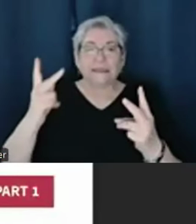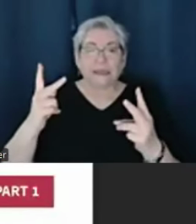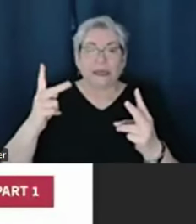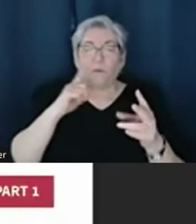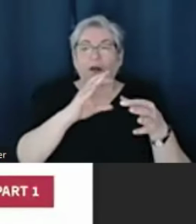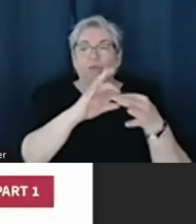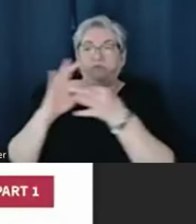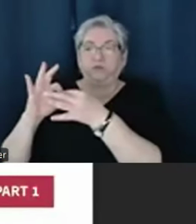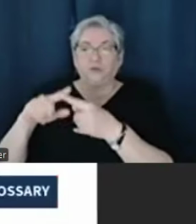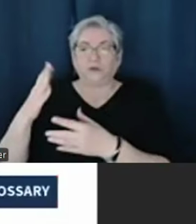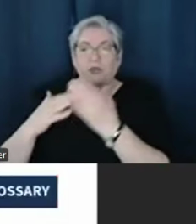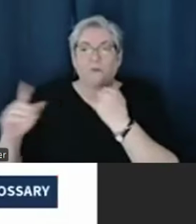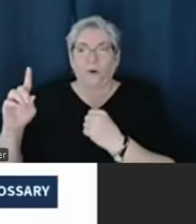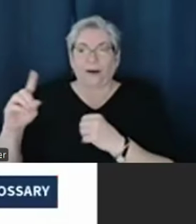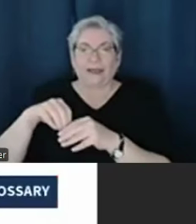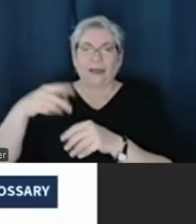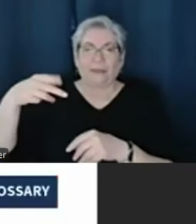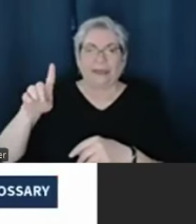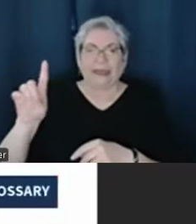them in the PDF.